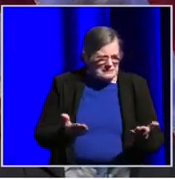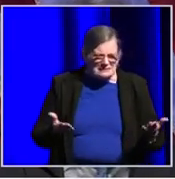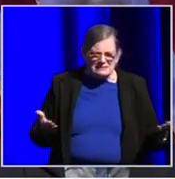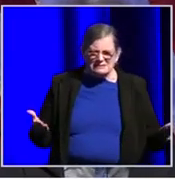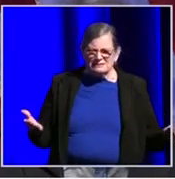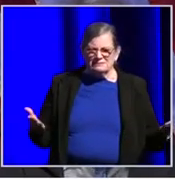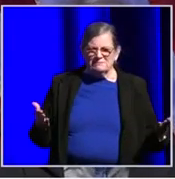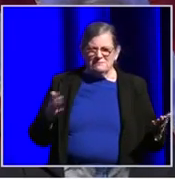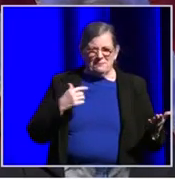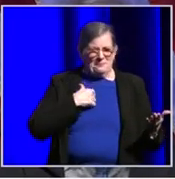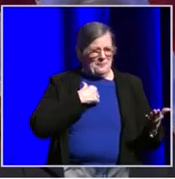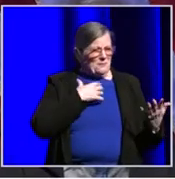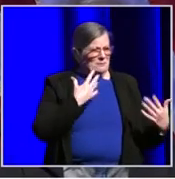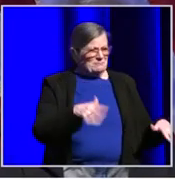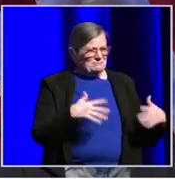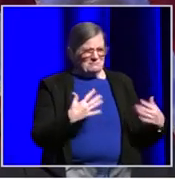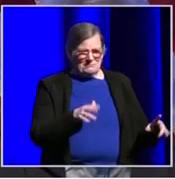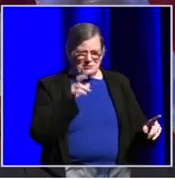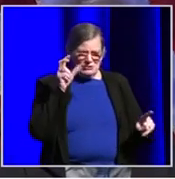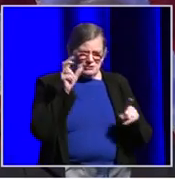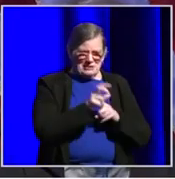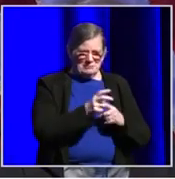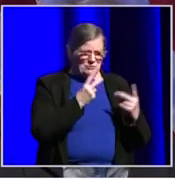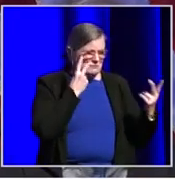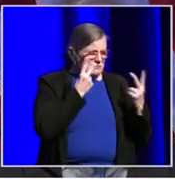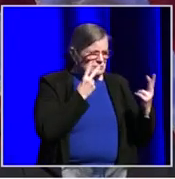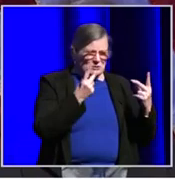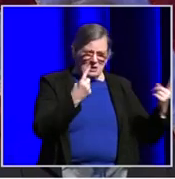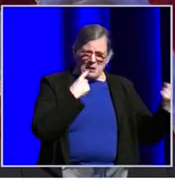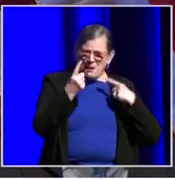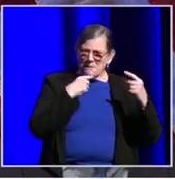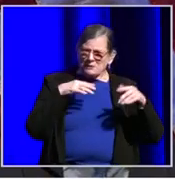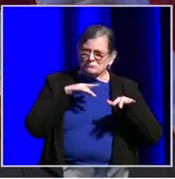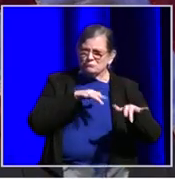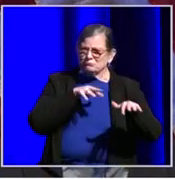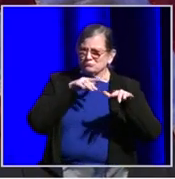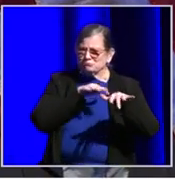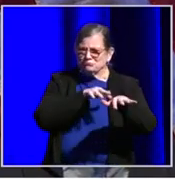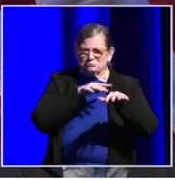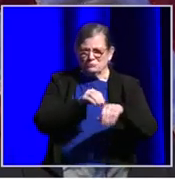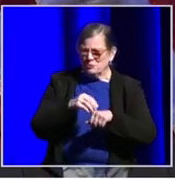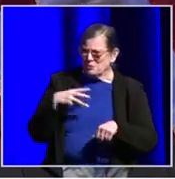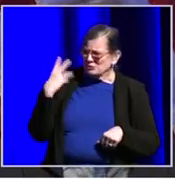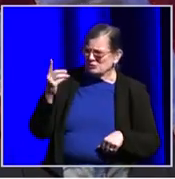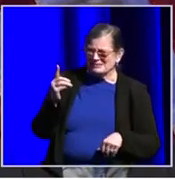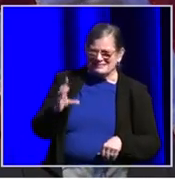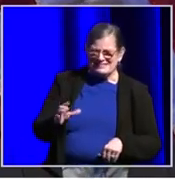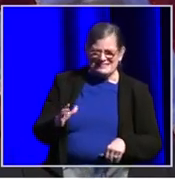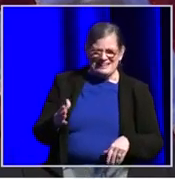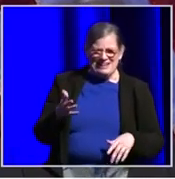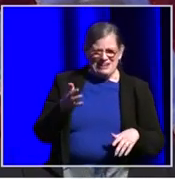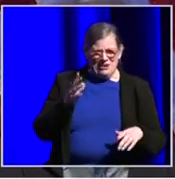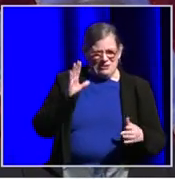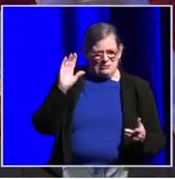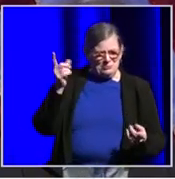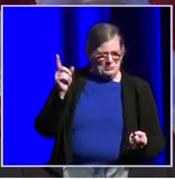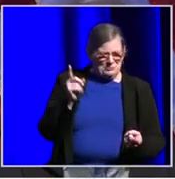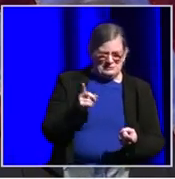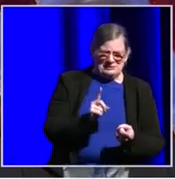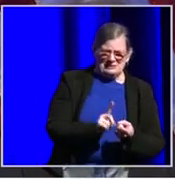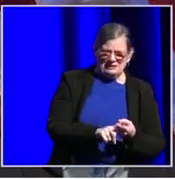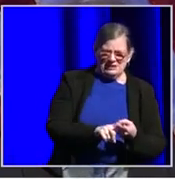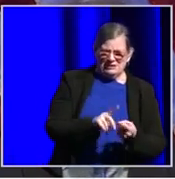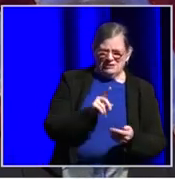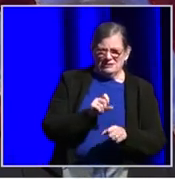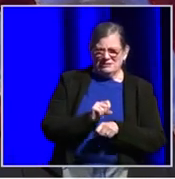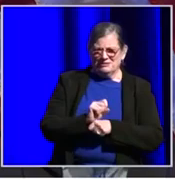number of visitors coming to DC each and every year. We drove down unemployment in Ward 7 and 8. We closed